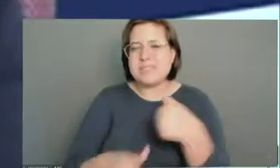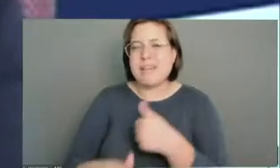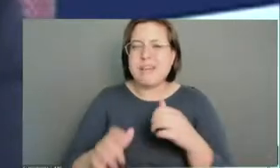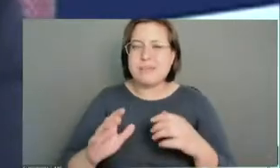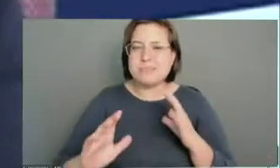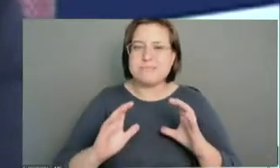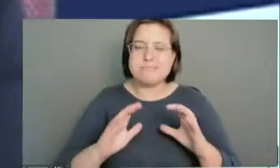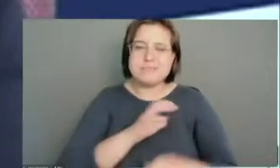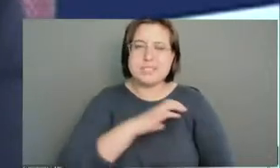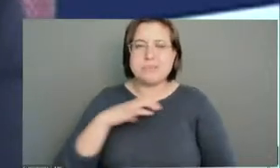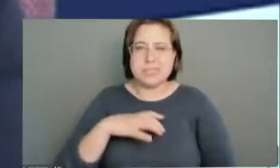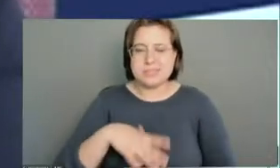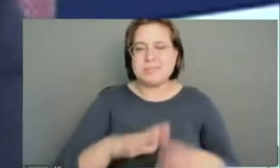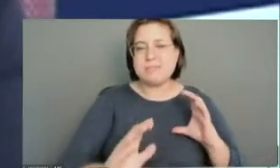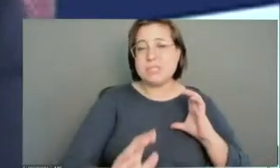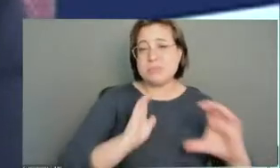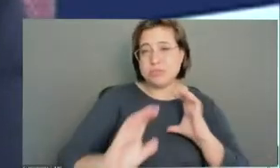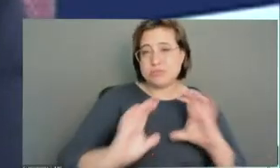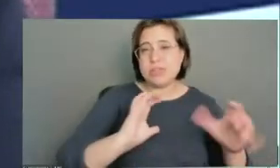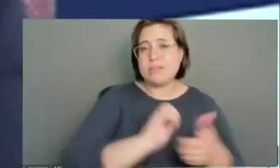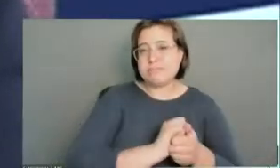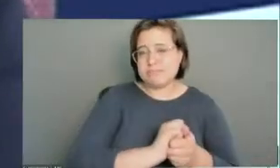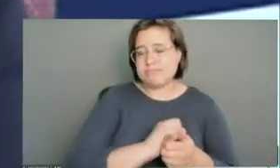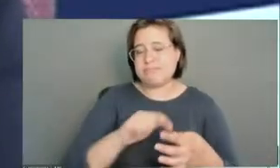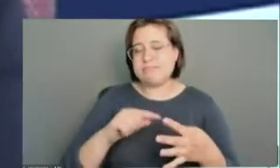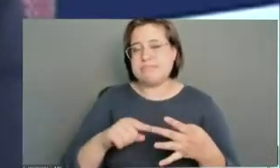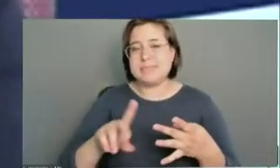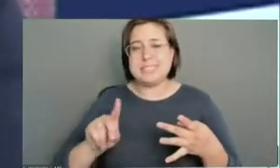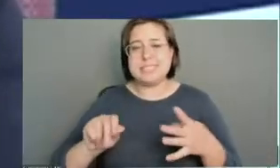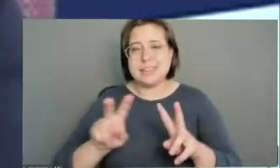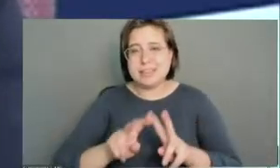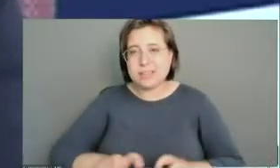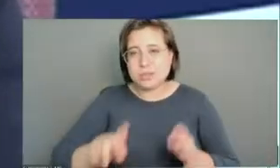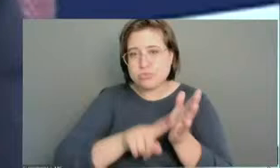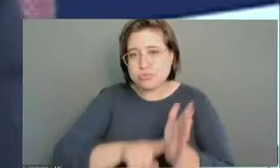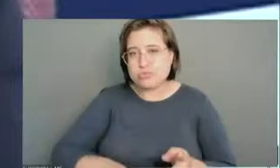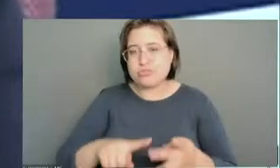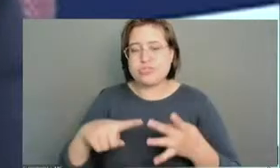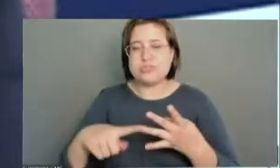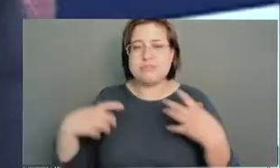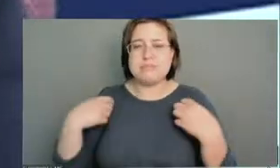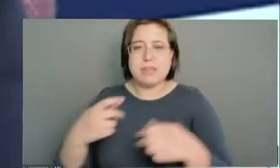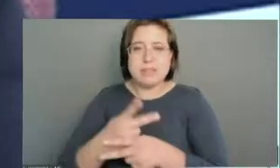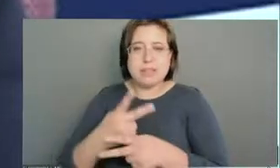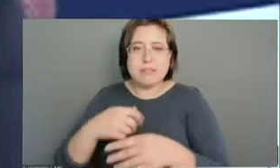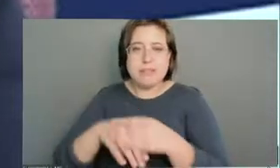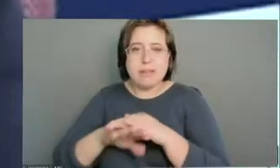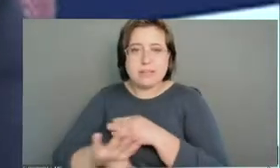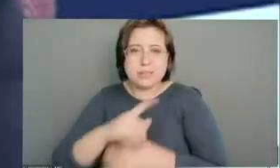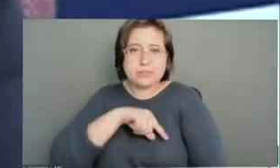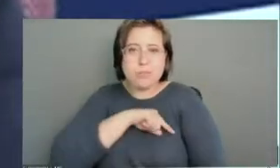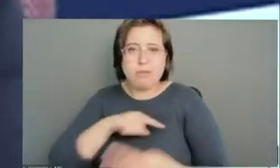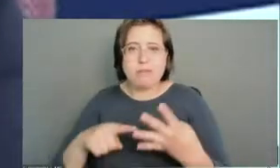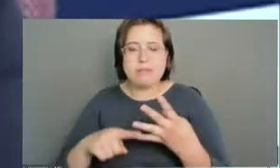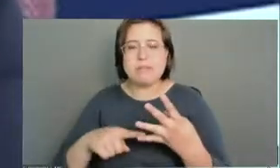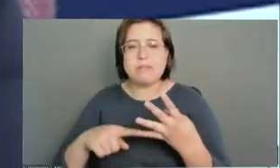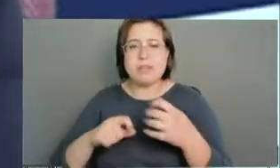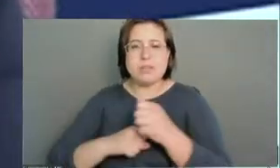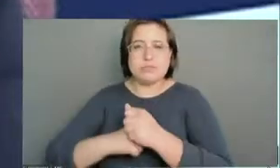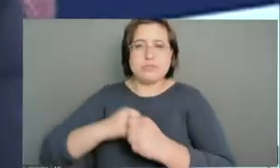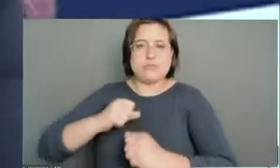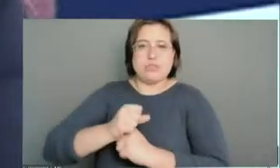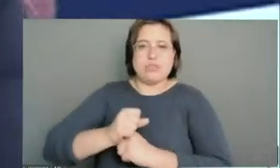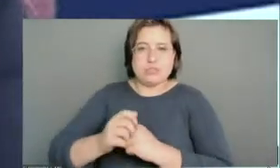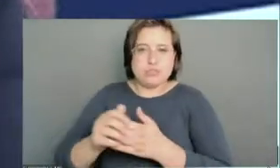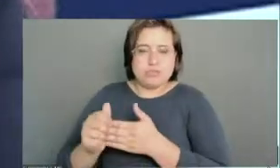and collaborations, data analytics and research, healthcare access and quality, and structural drivers and xenophobia. Each